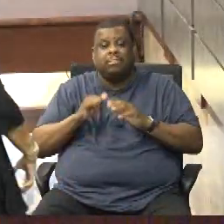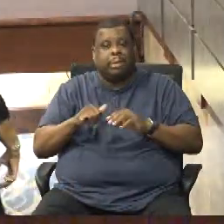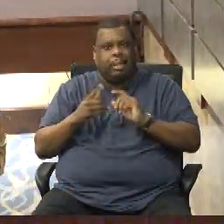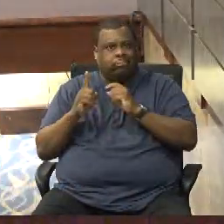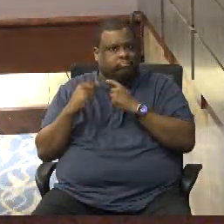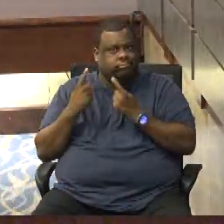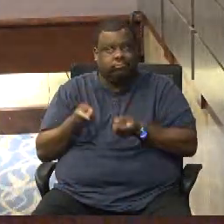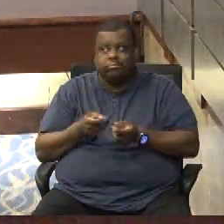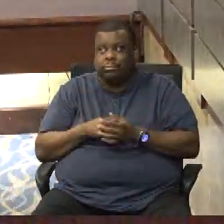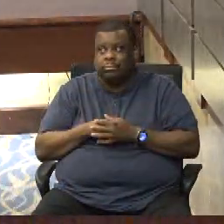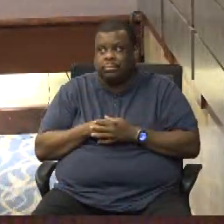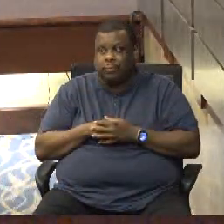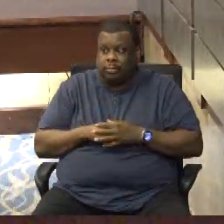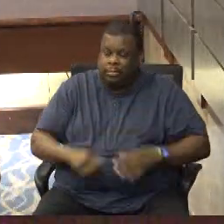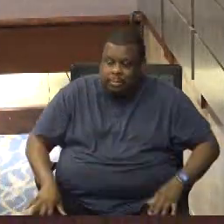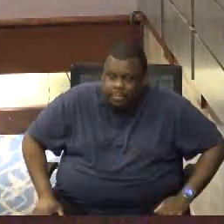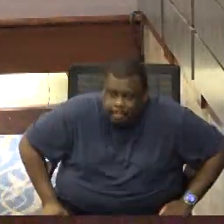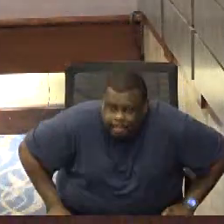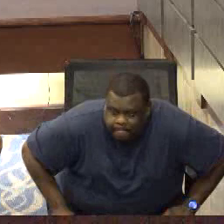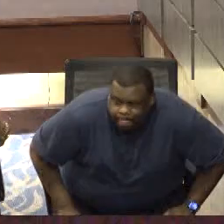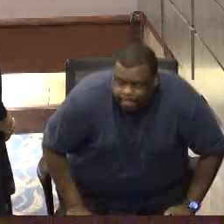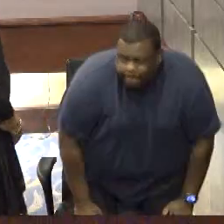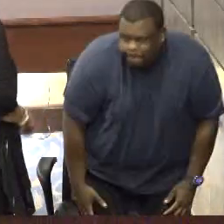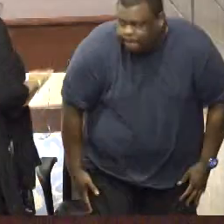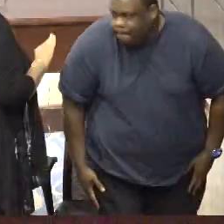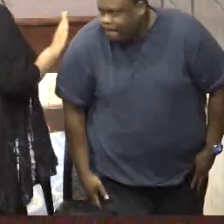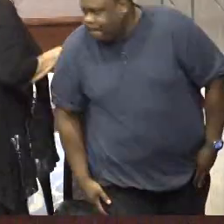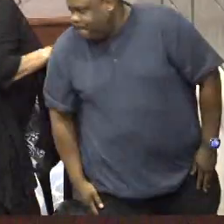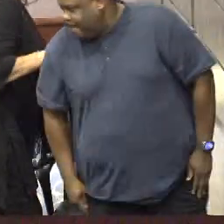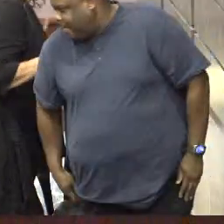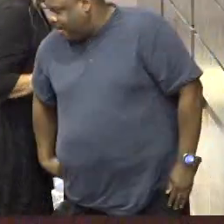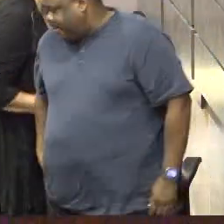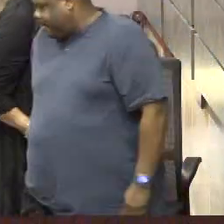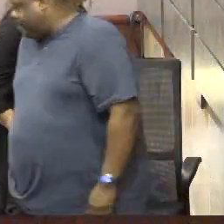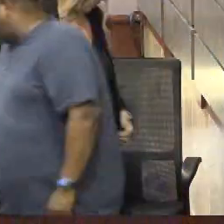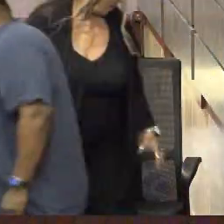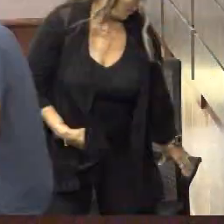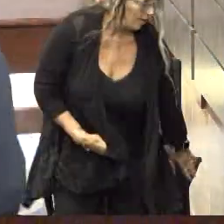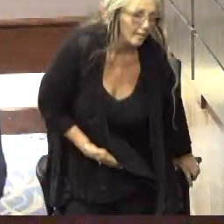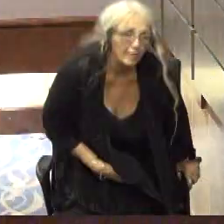been, and even if change that is positive and that is